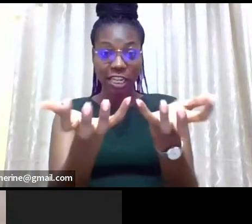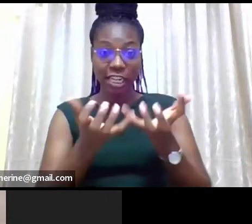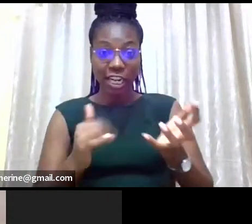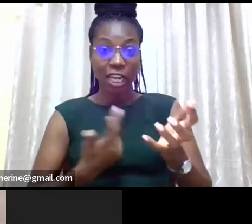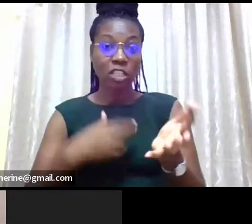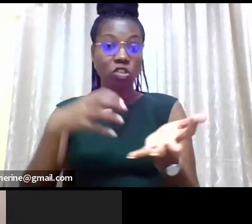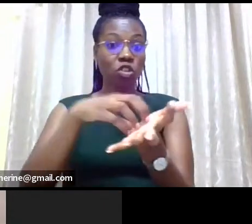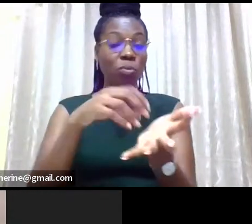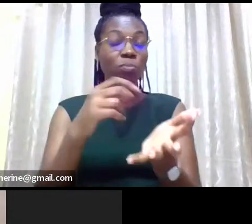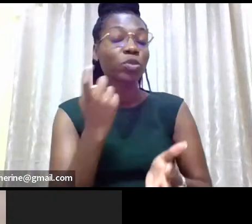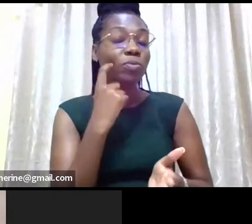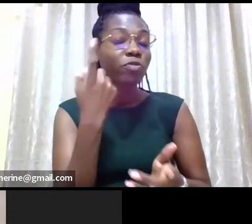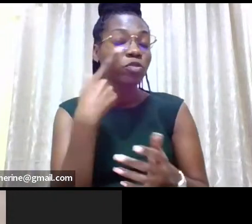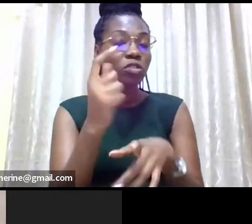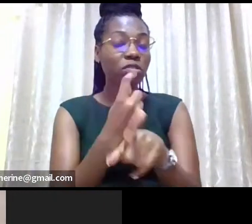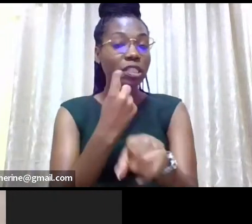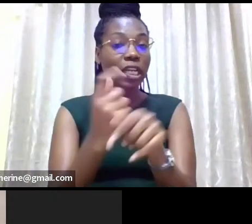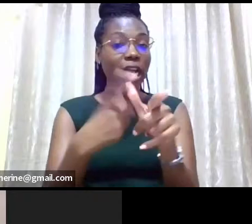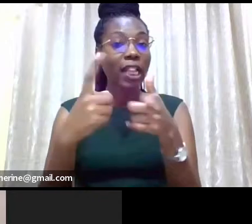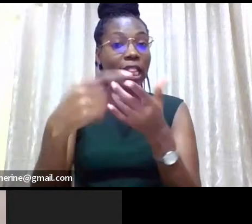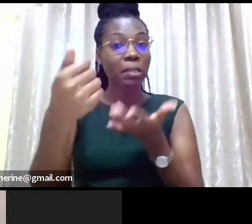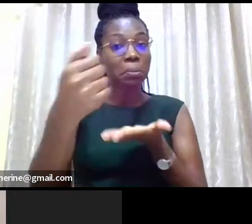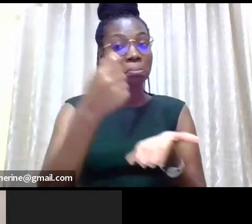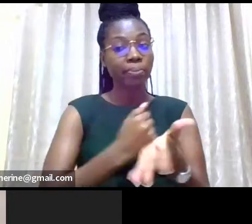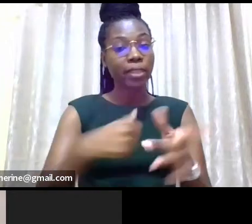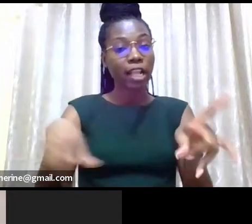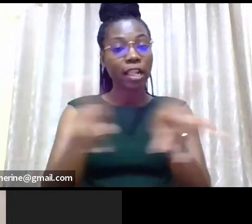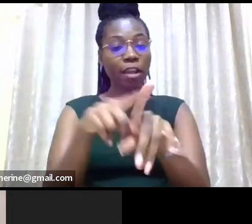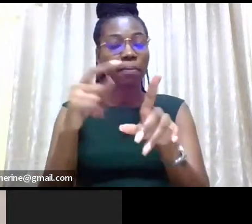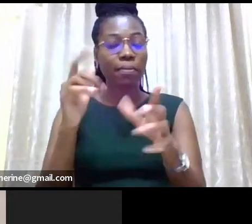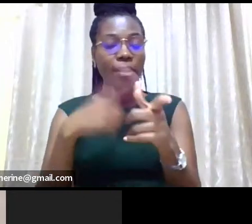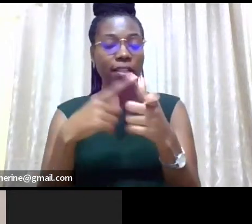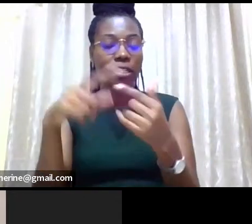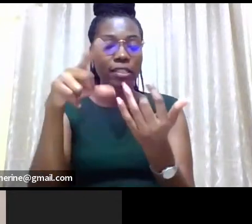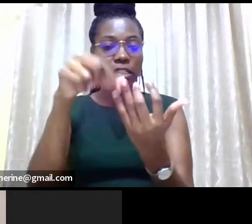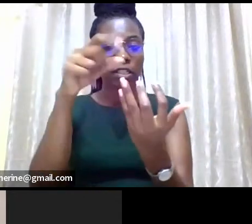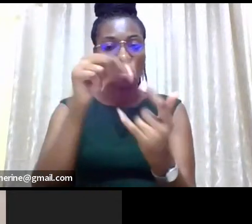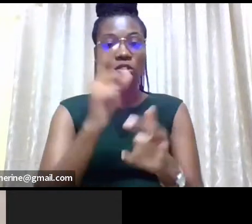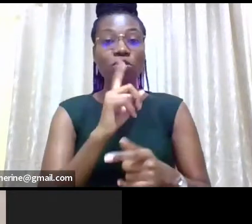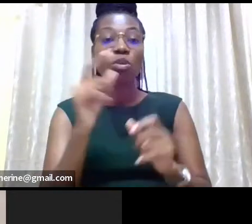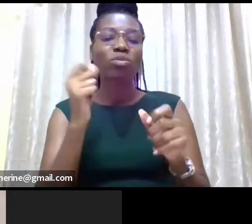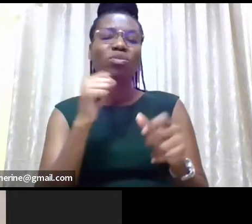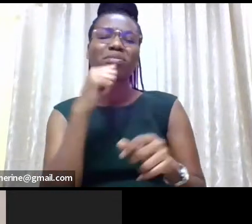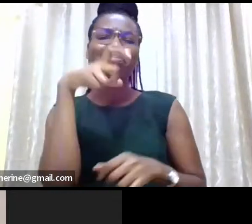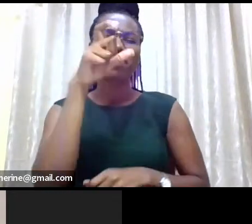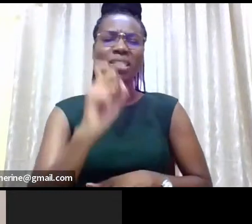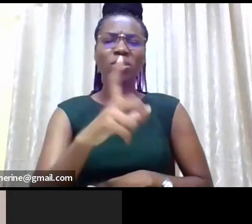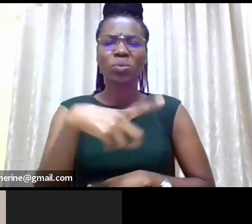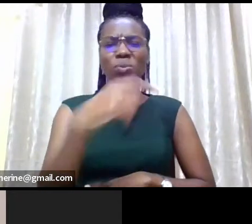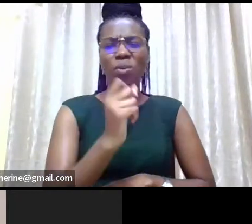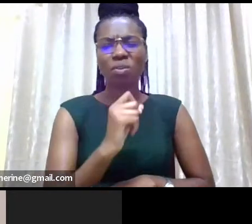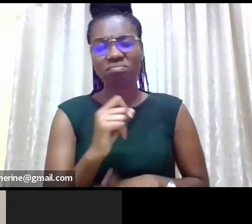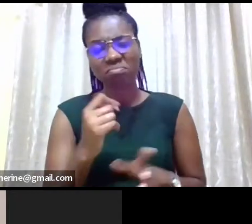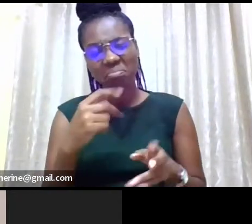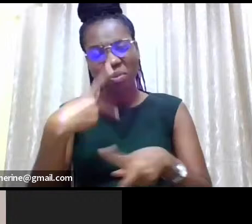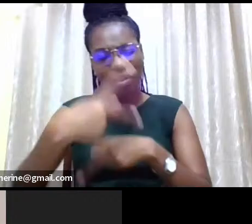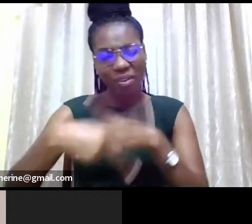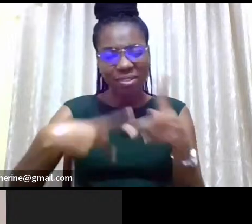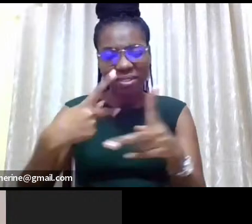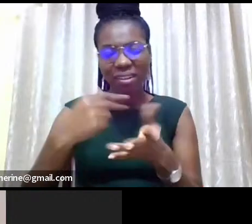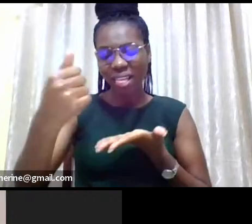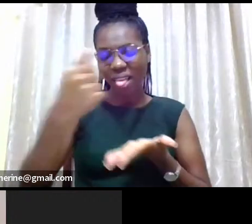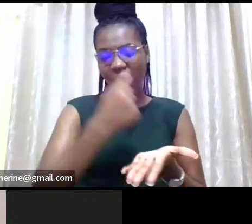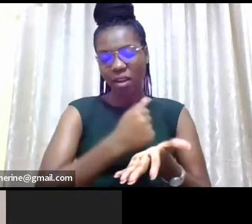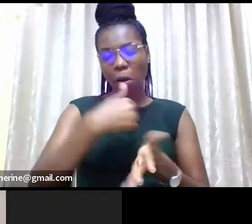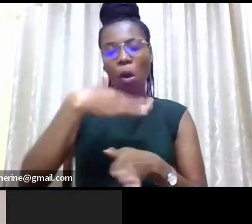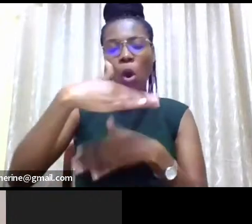training. And then we also do recruitment and selection. So you don't have to go through all the entire process of recruitment.